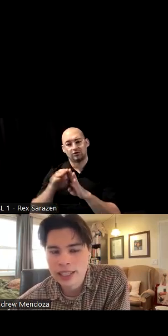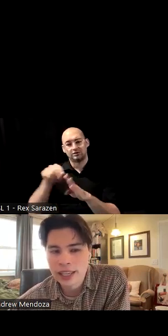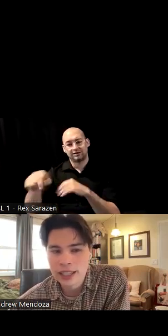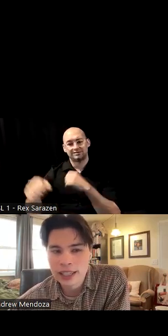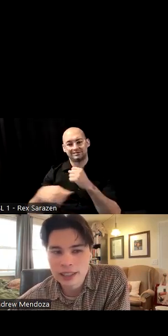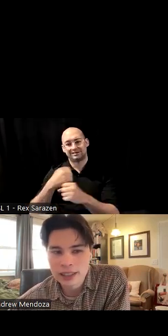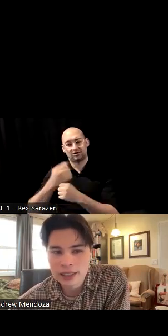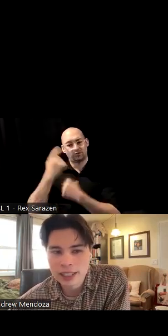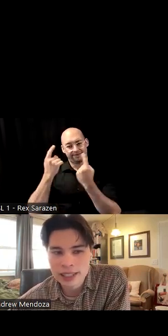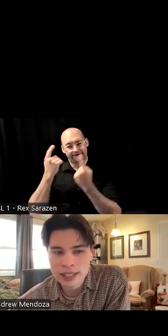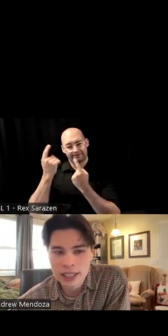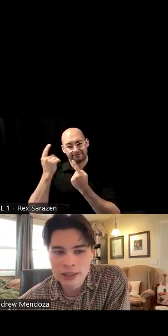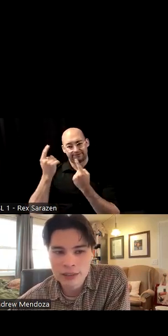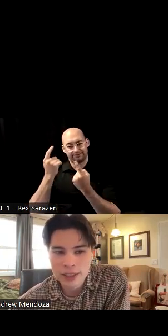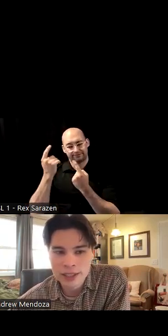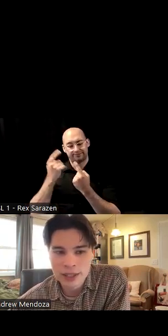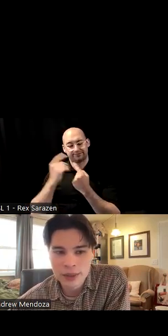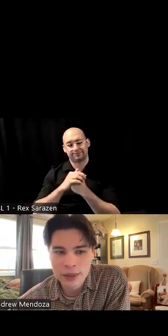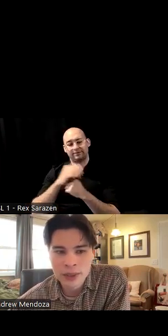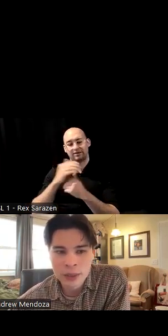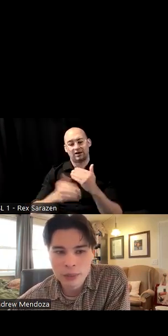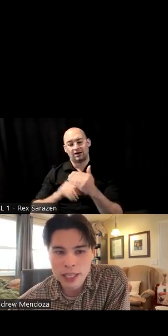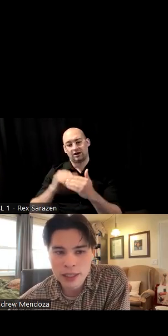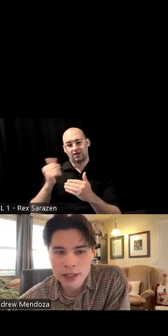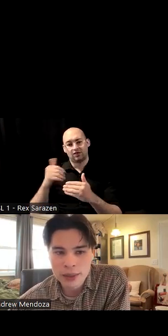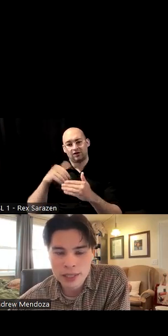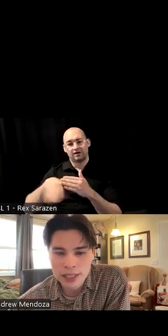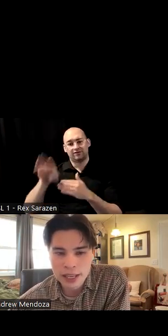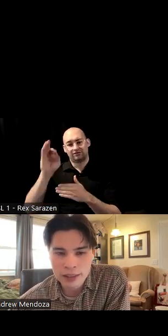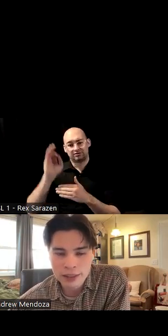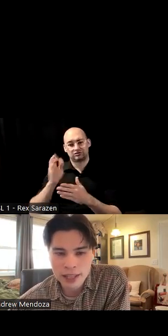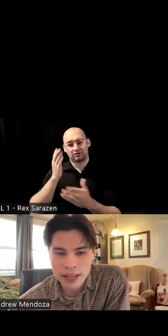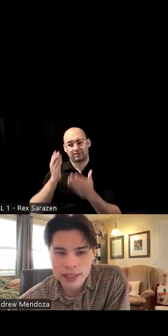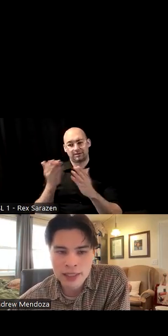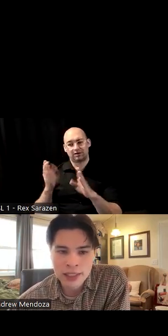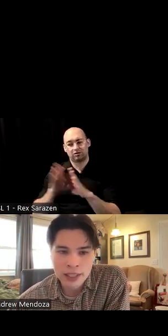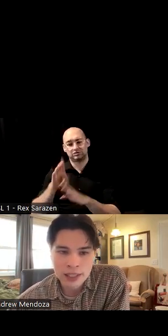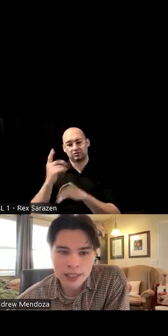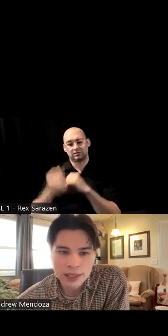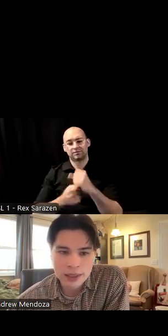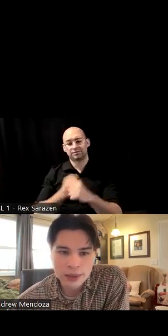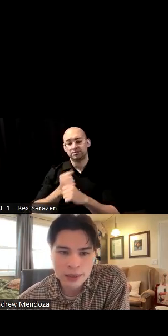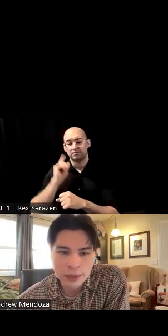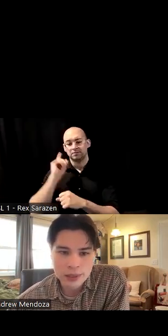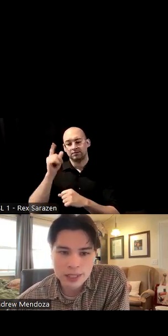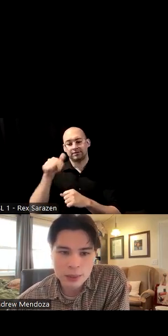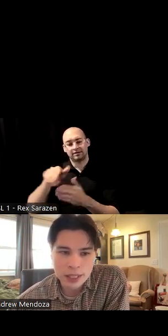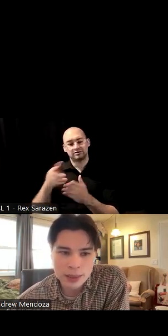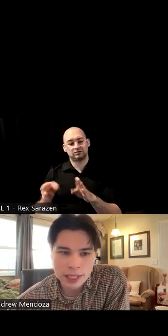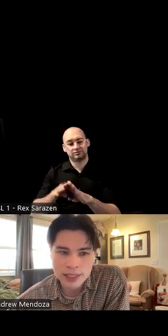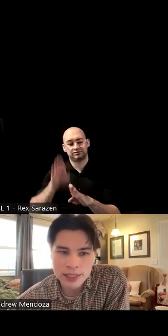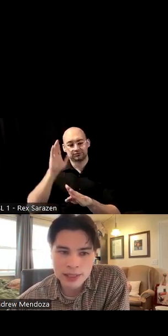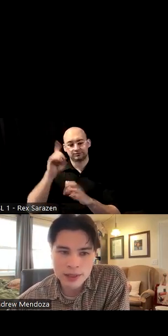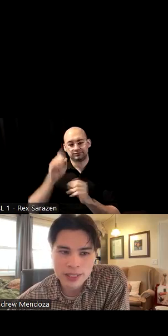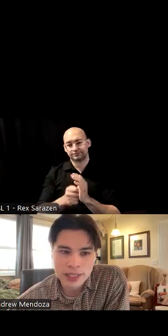And then another that's in Fresno may close the year after that. These closures would